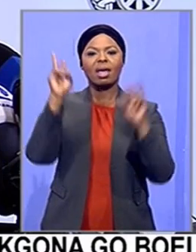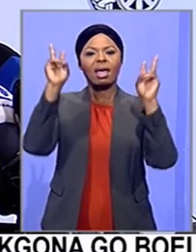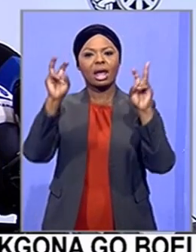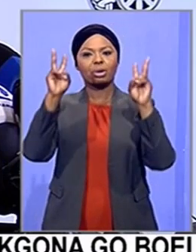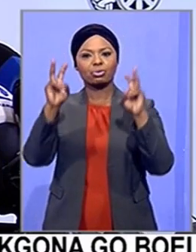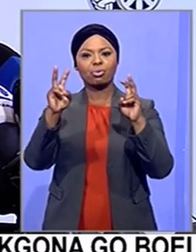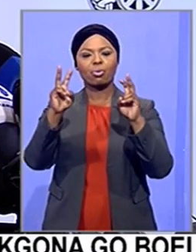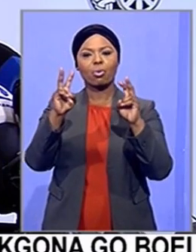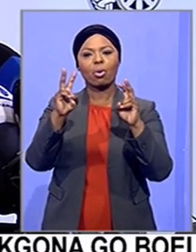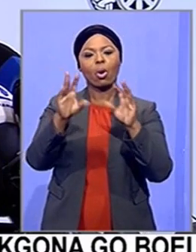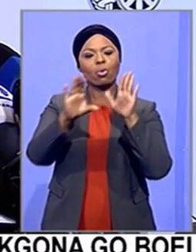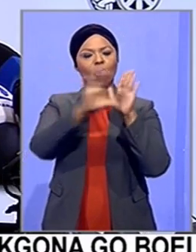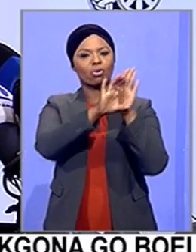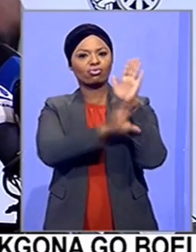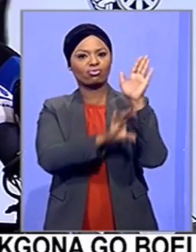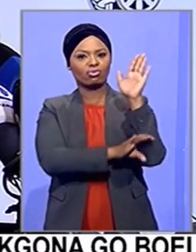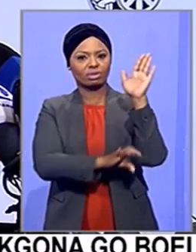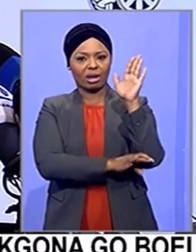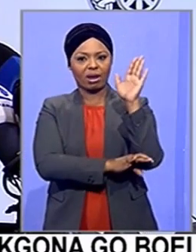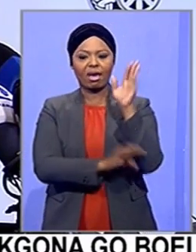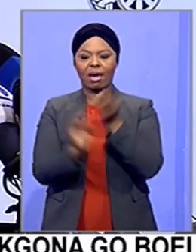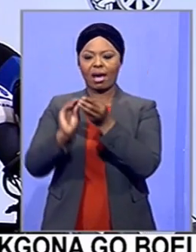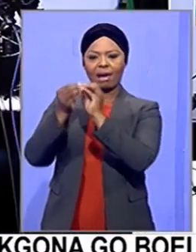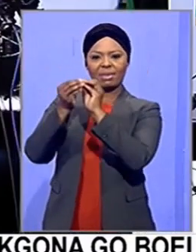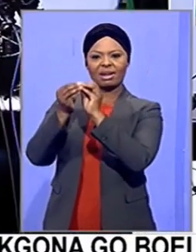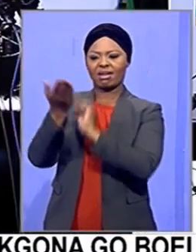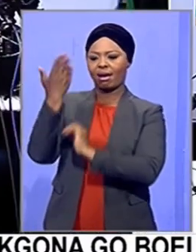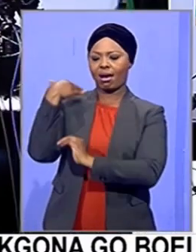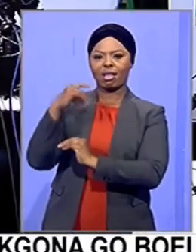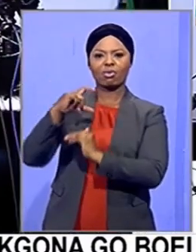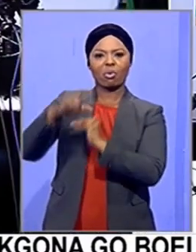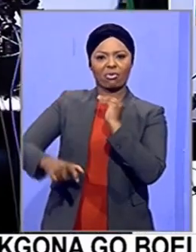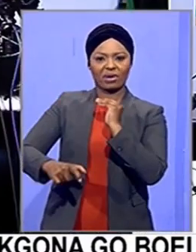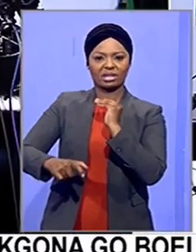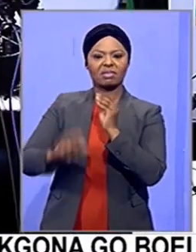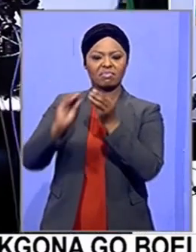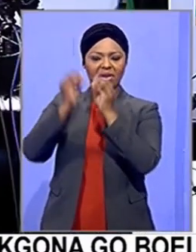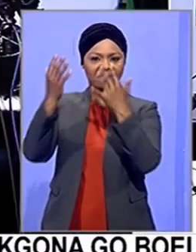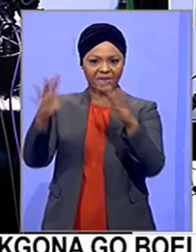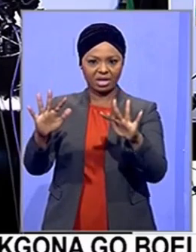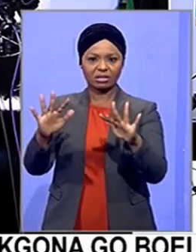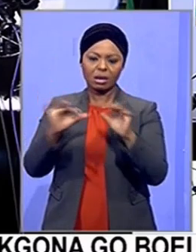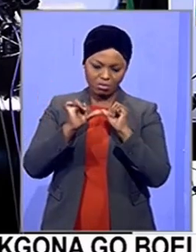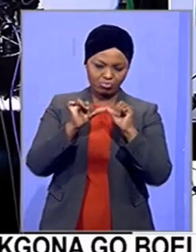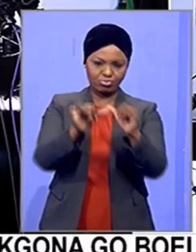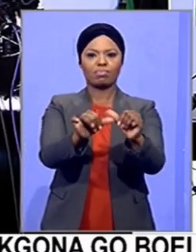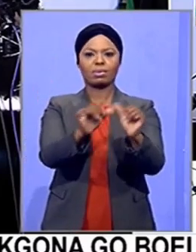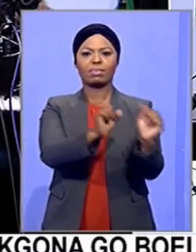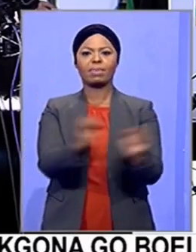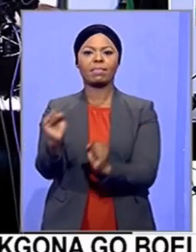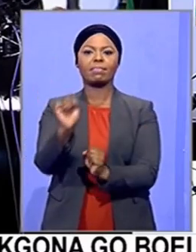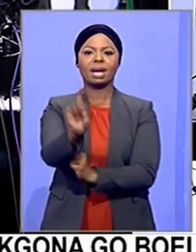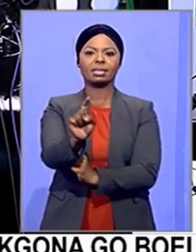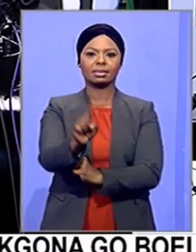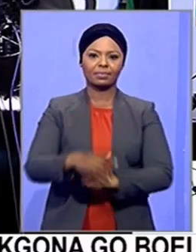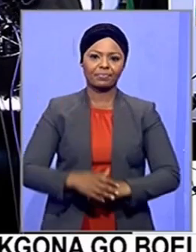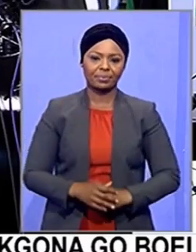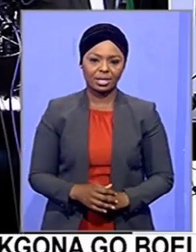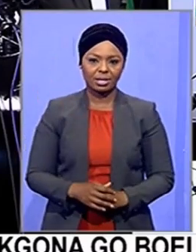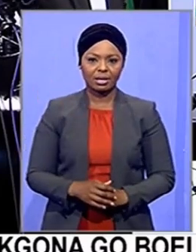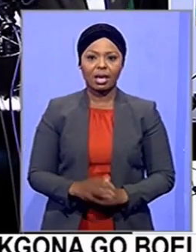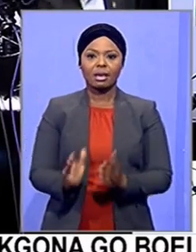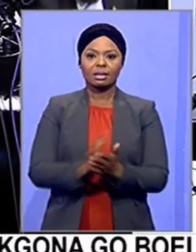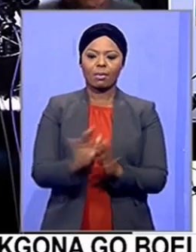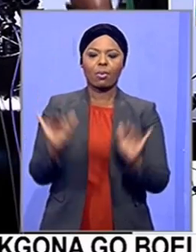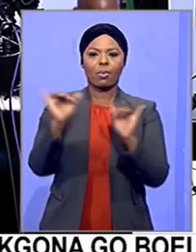constitution as amended by the previous conference. Maloko ao a ntseng a sekegilwe nakwana mme ba santse ba letetse